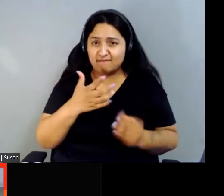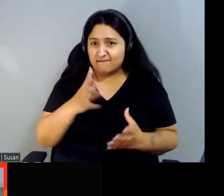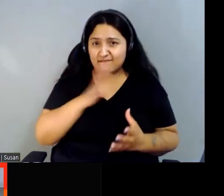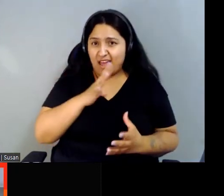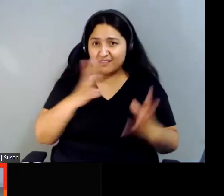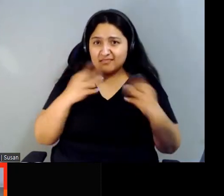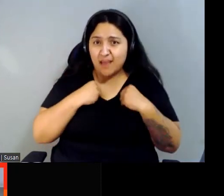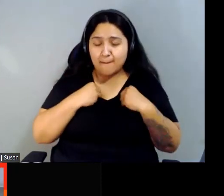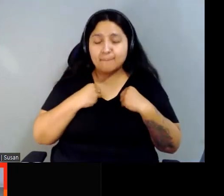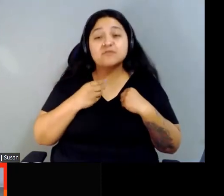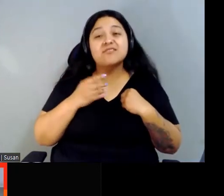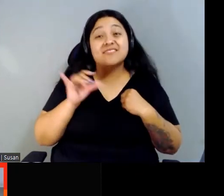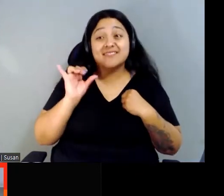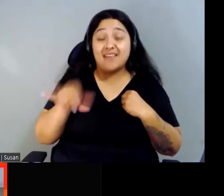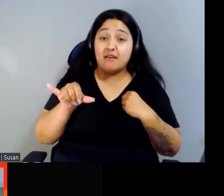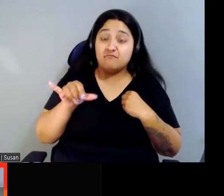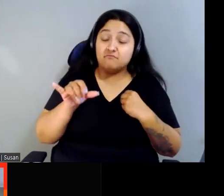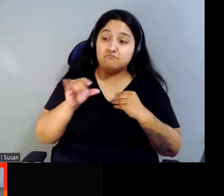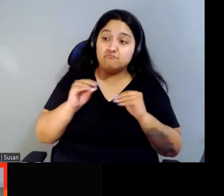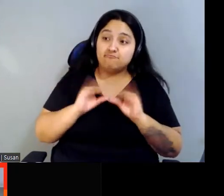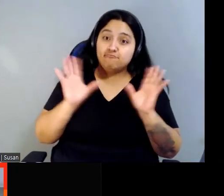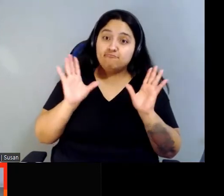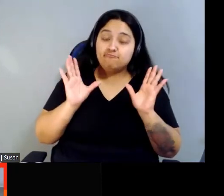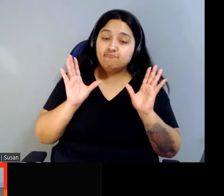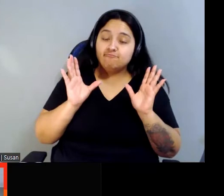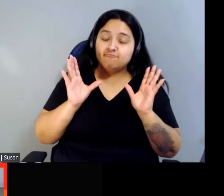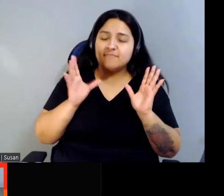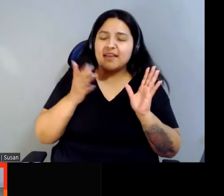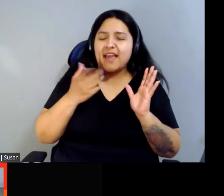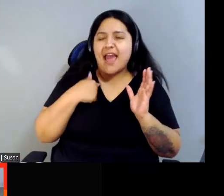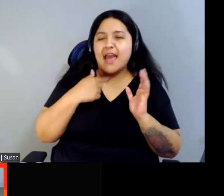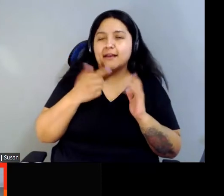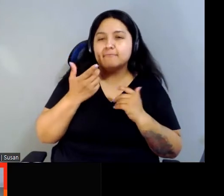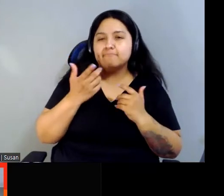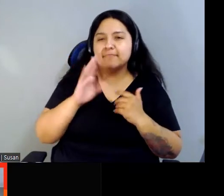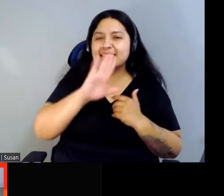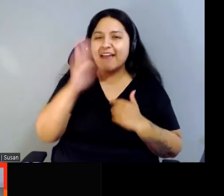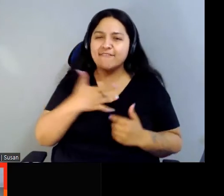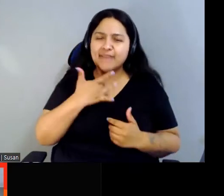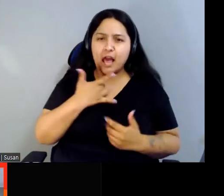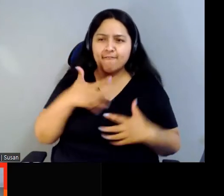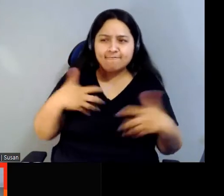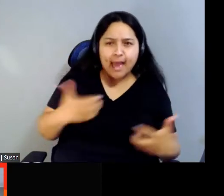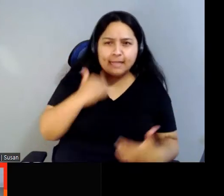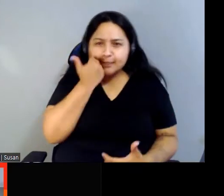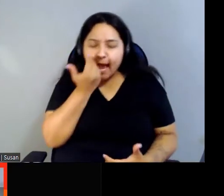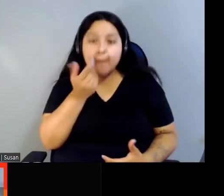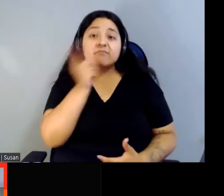guess in that way, I've never had to get over the shame the way that a lot of fat people